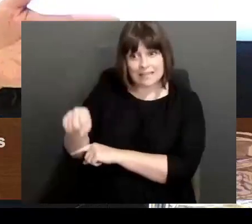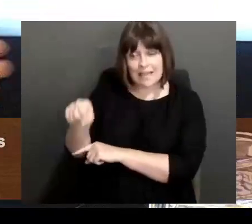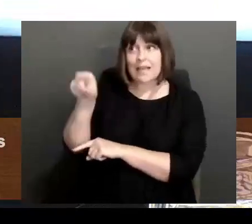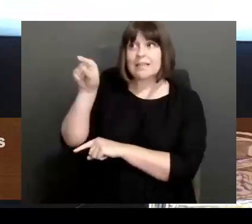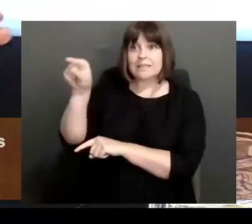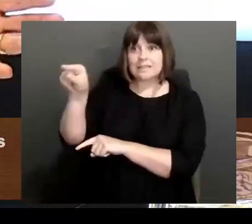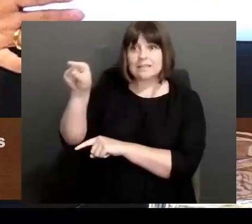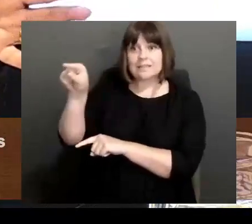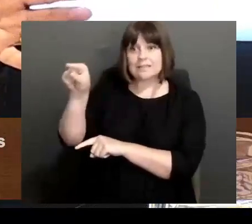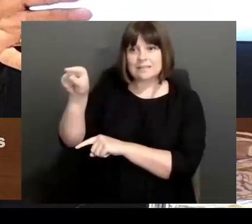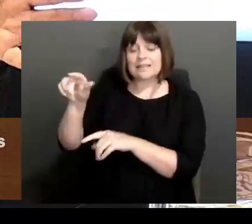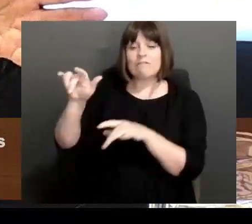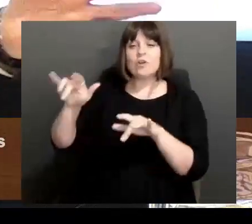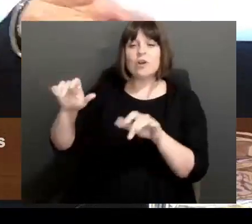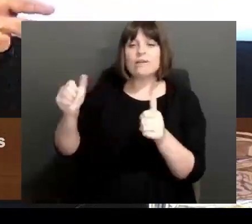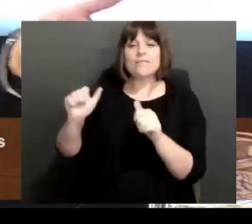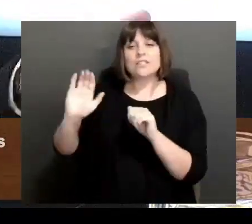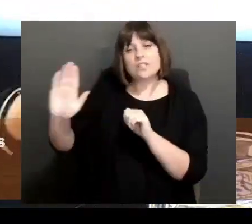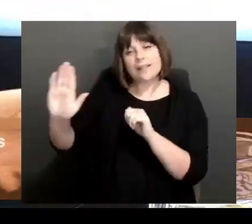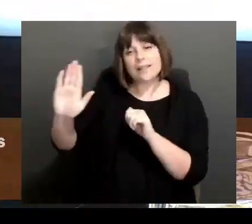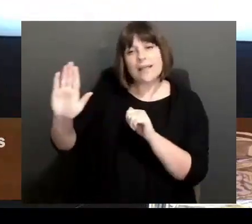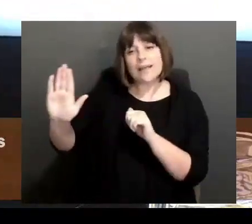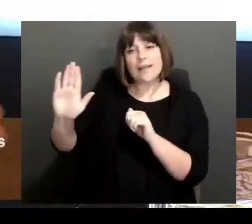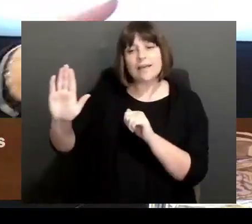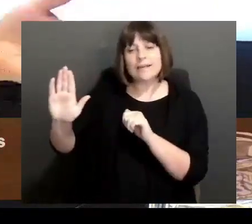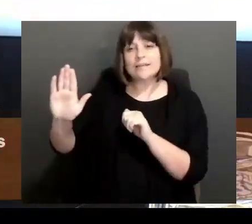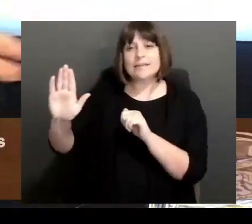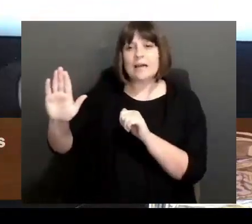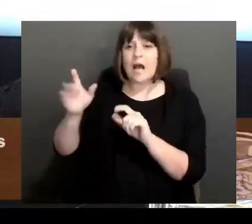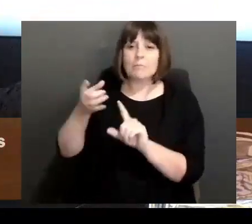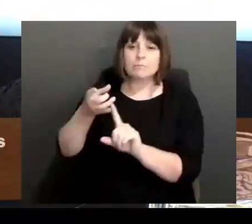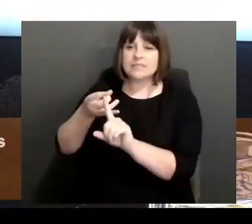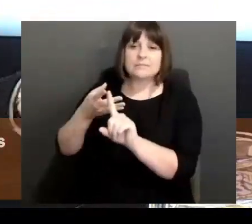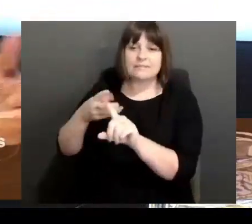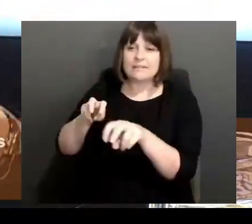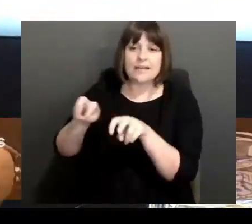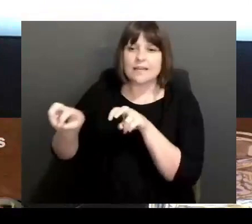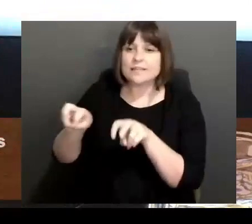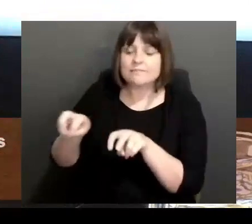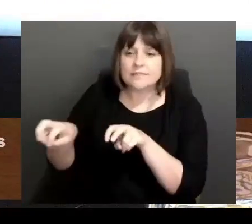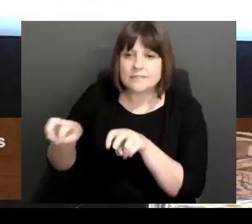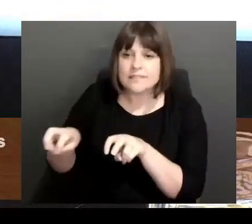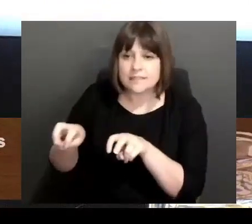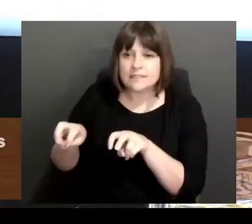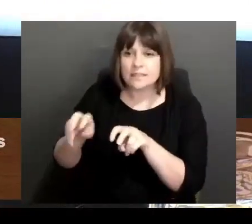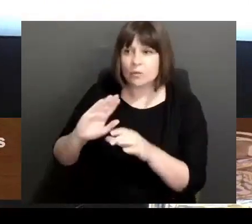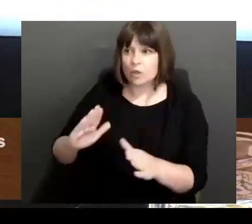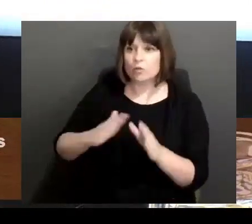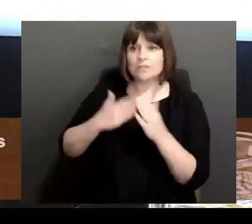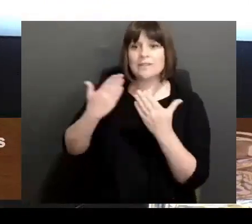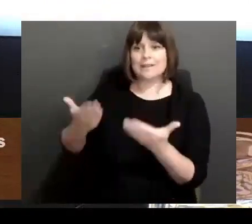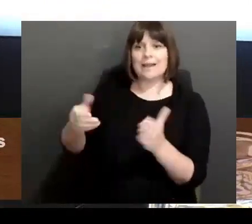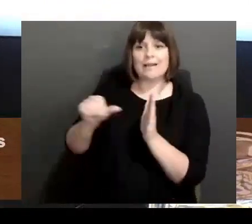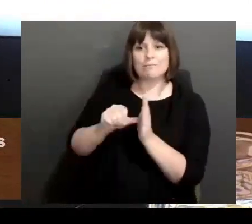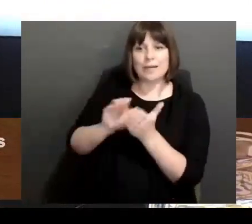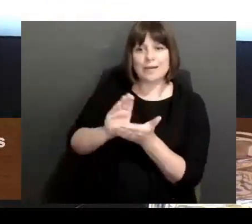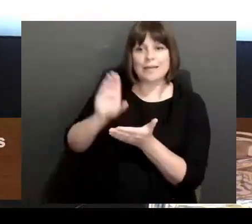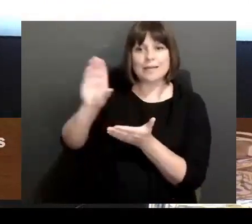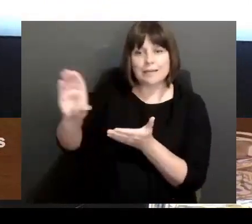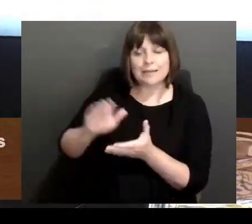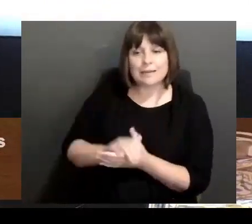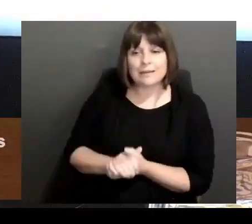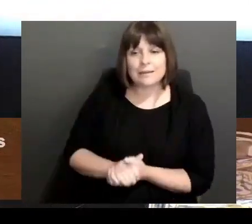undertaking the particular activities that they've been funded for. Do you know